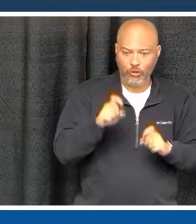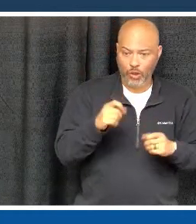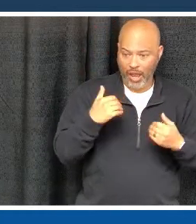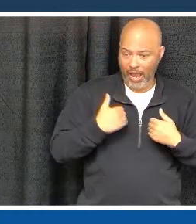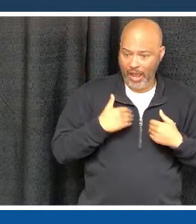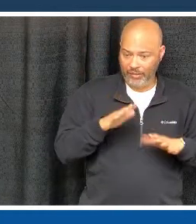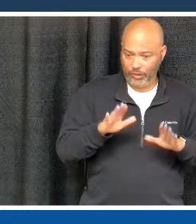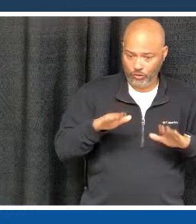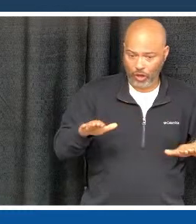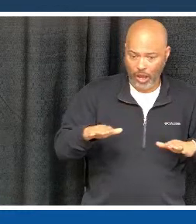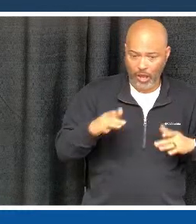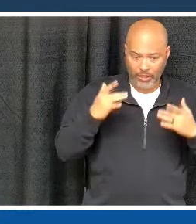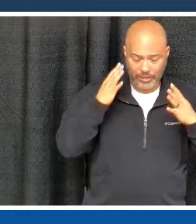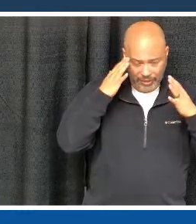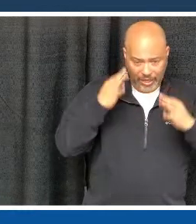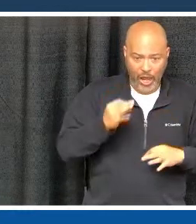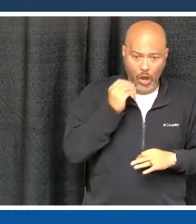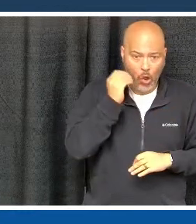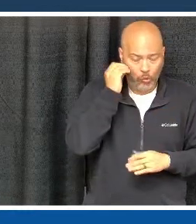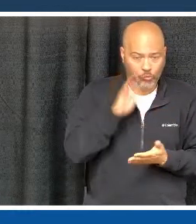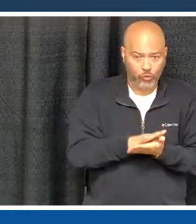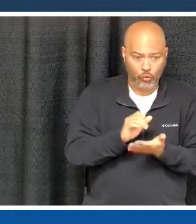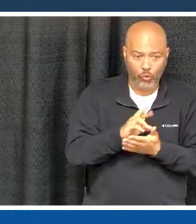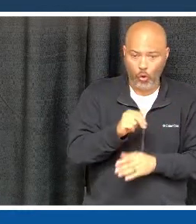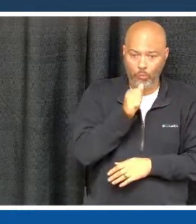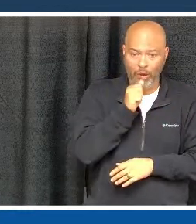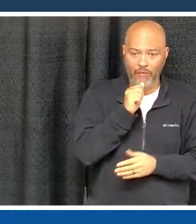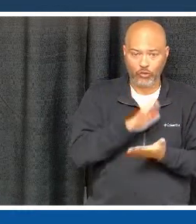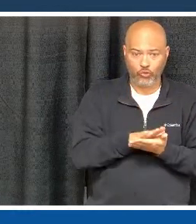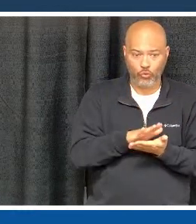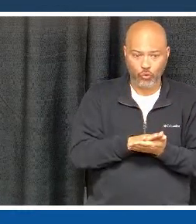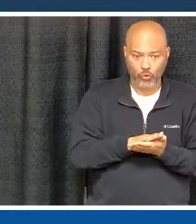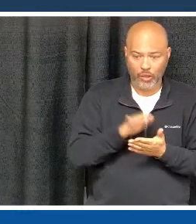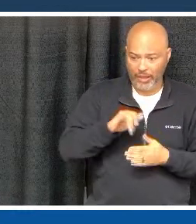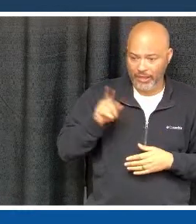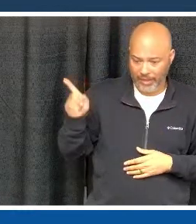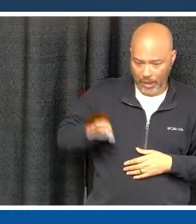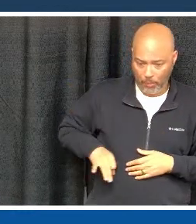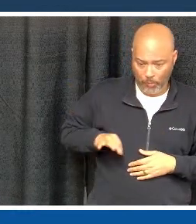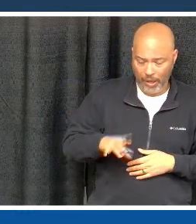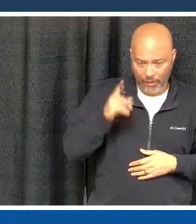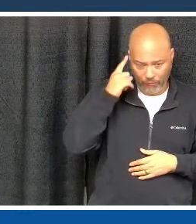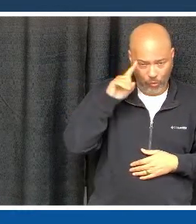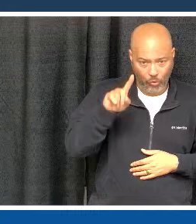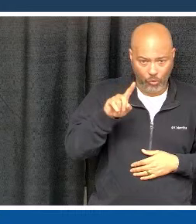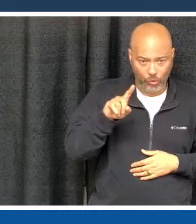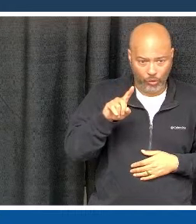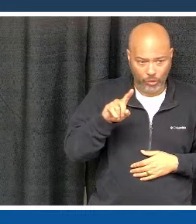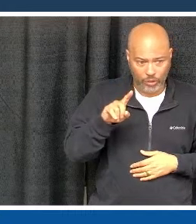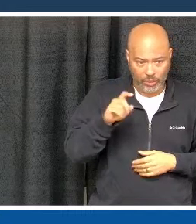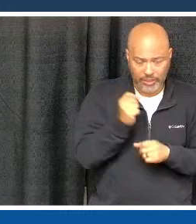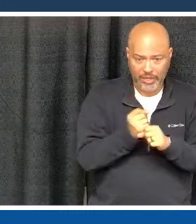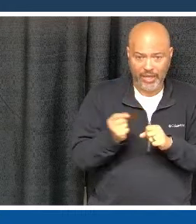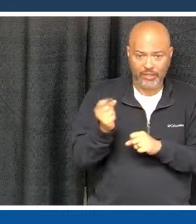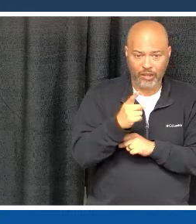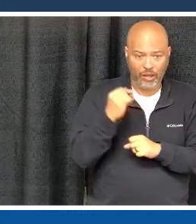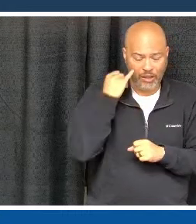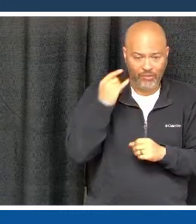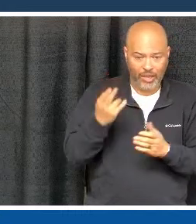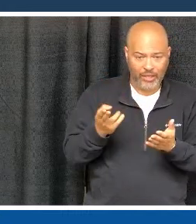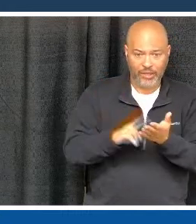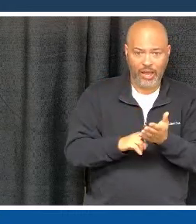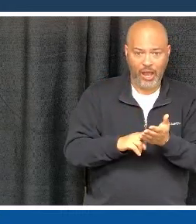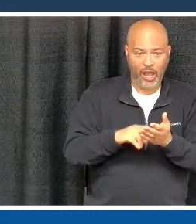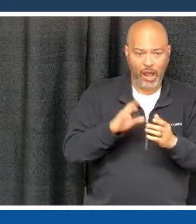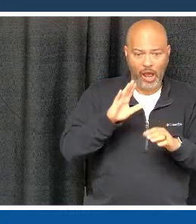their child at homeschool or a private school that they are paying for out of pocket, next year if they signed up to put